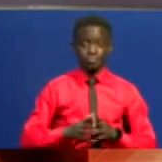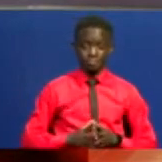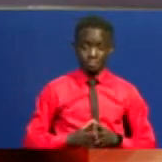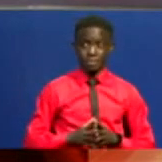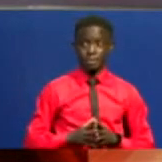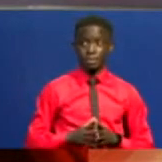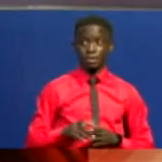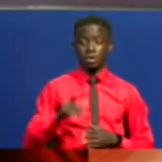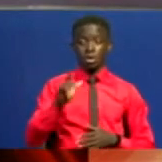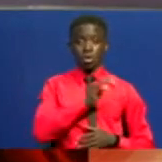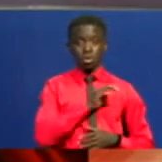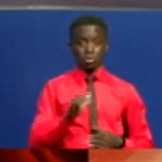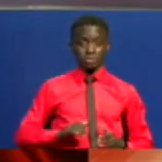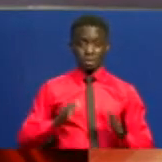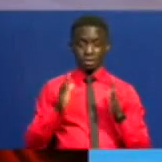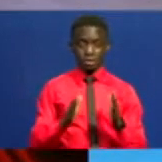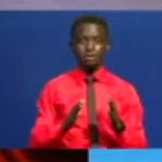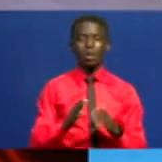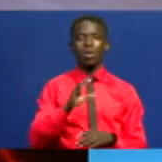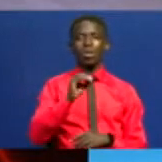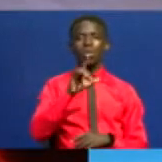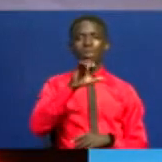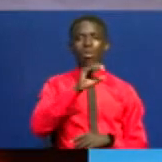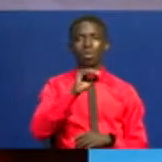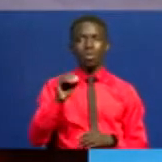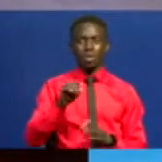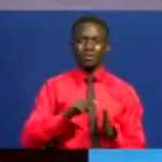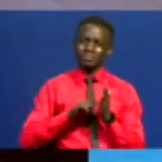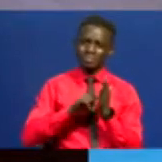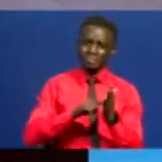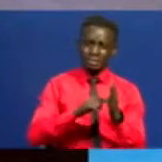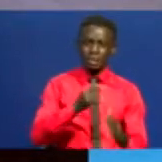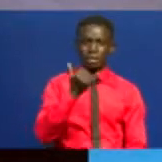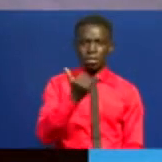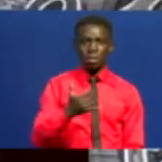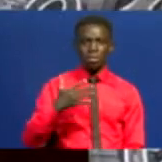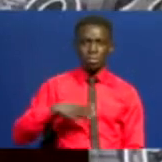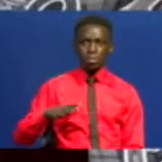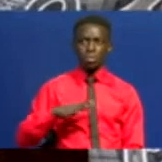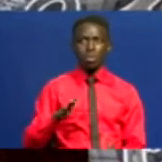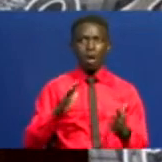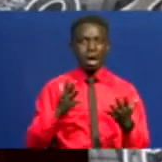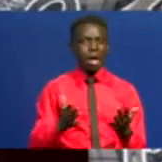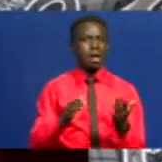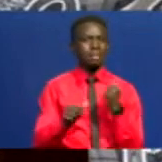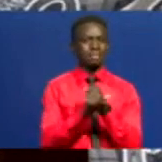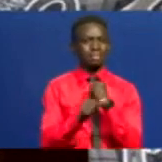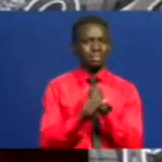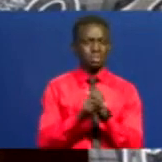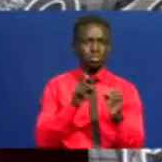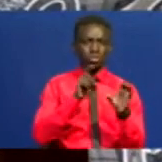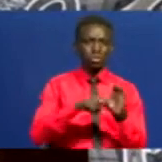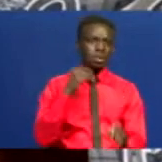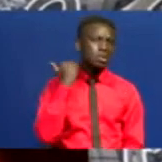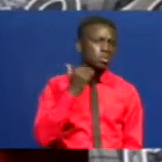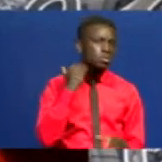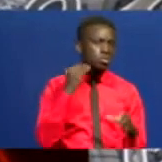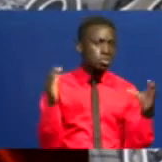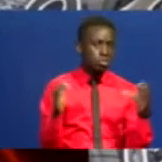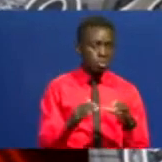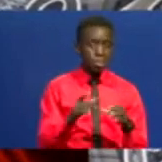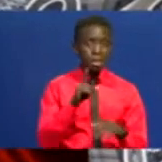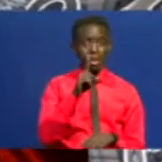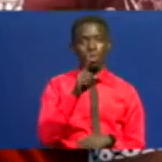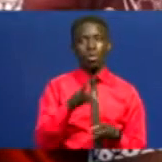County Commissioner Philip Olo, sensitizing young people on the dangers of joining criminal gangs and being radicalized is one of the effective ways